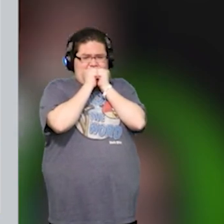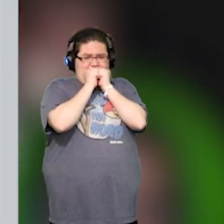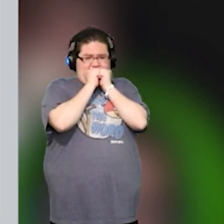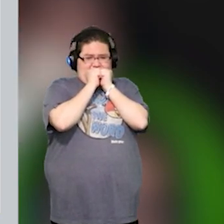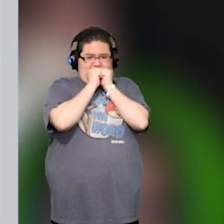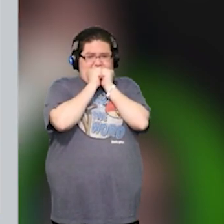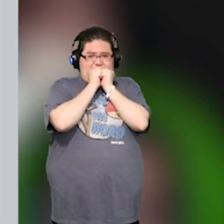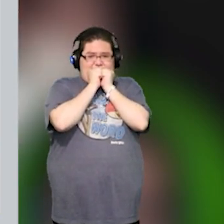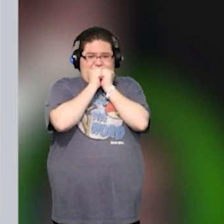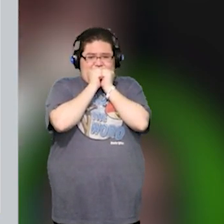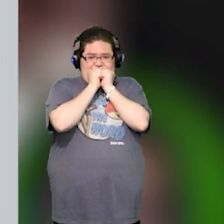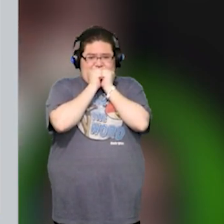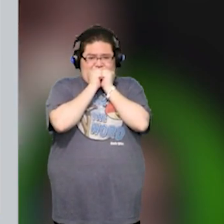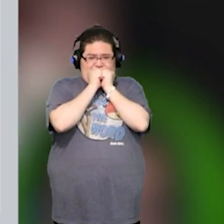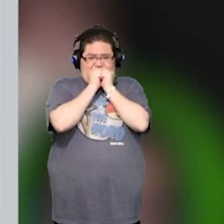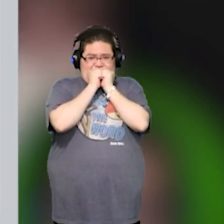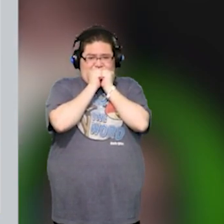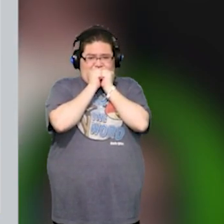Oh my god.